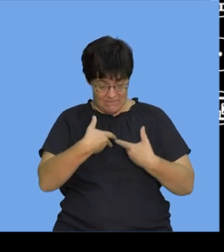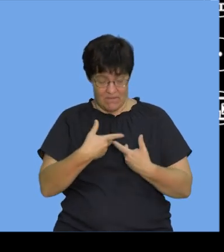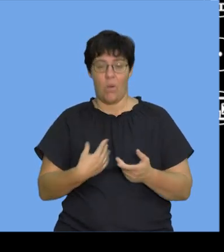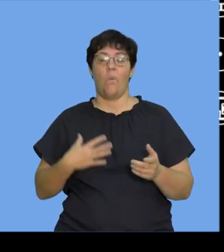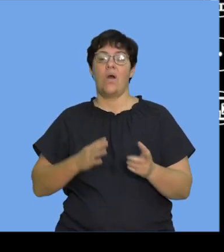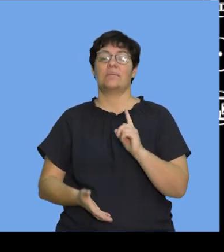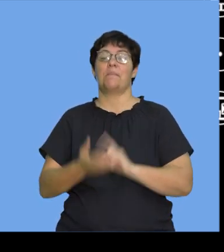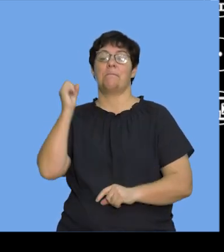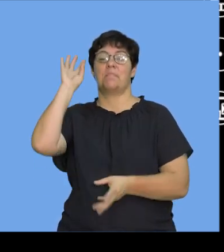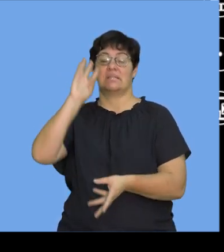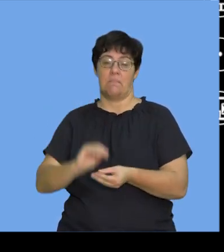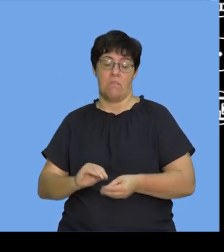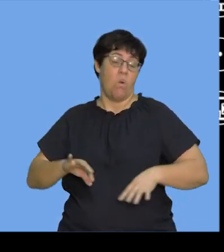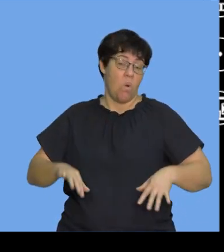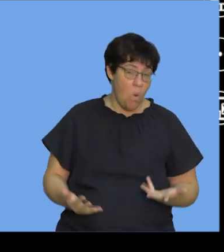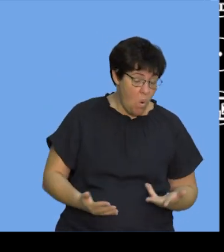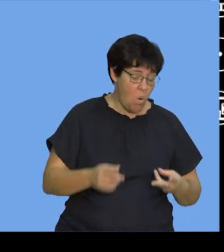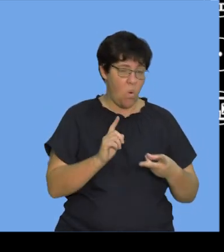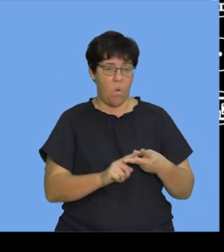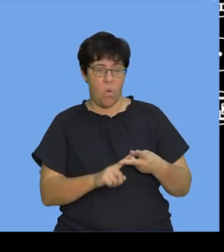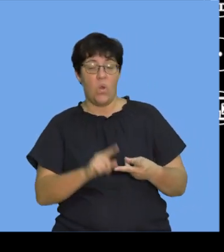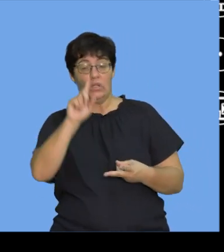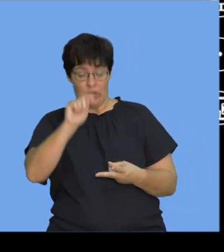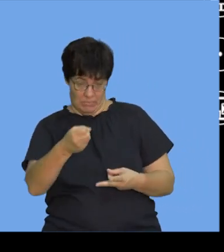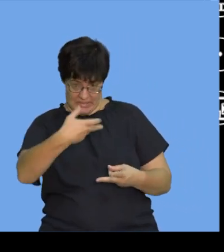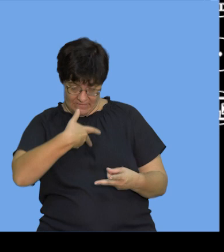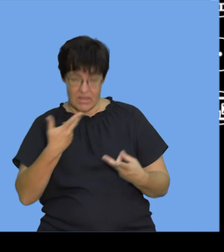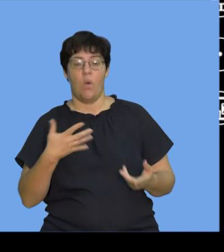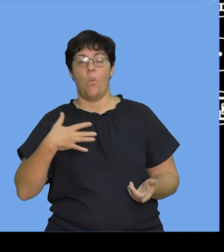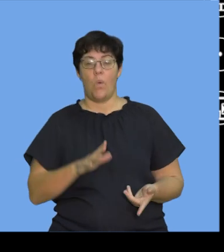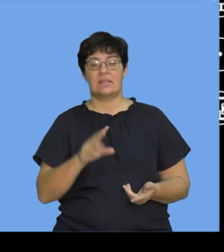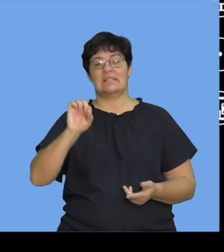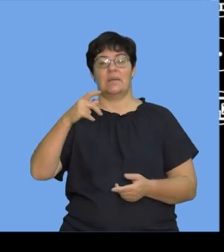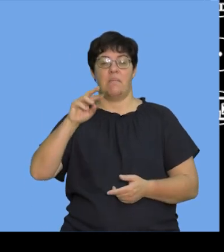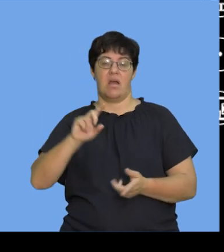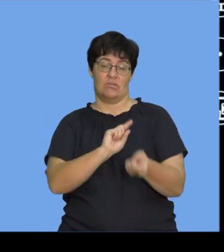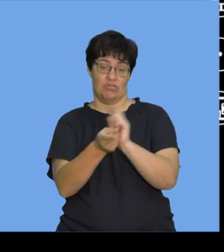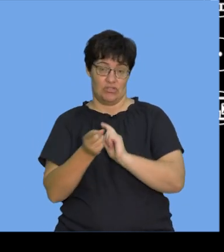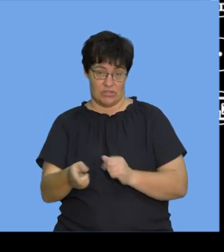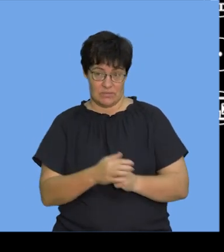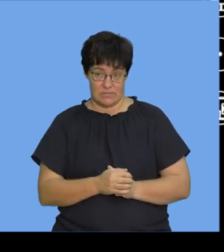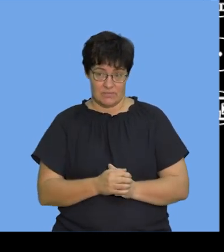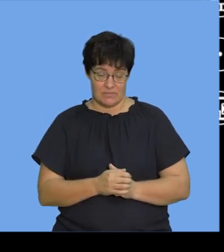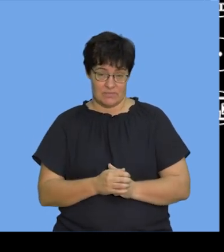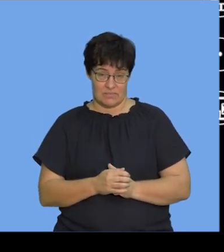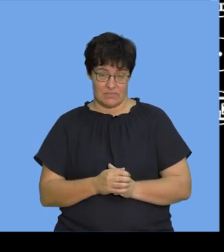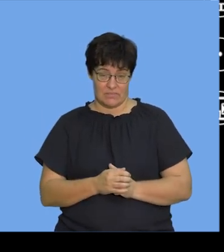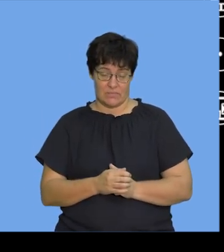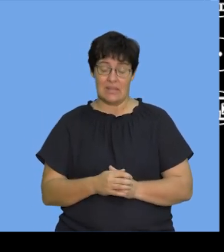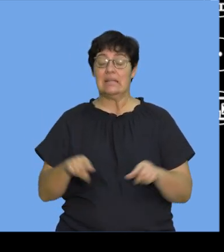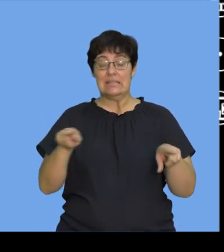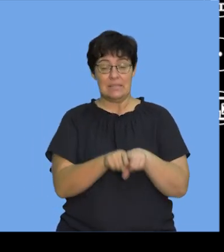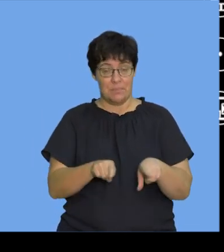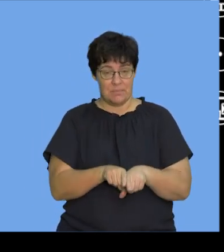sum, or you are given the terms and they want you to write it in sigma notation. Just also,